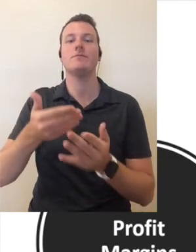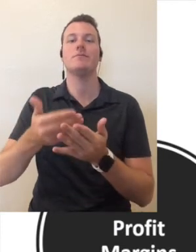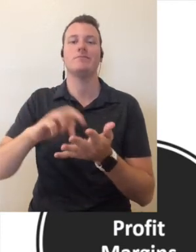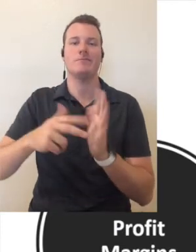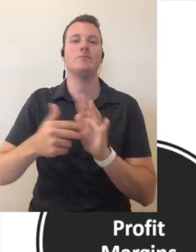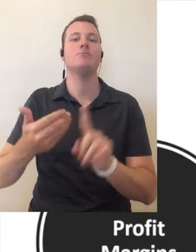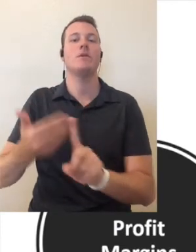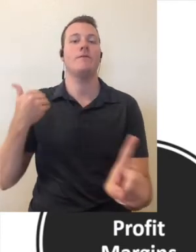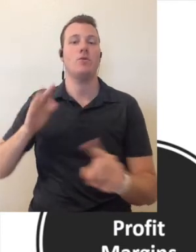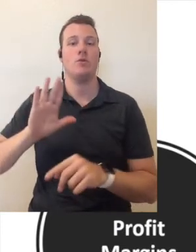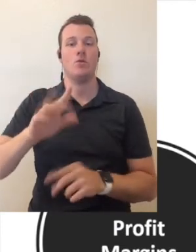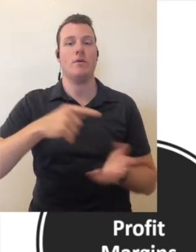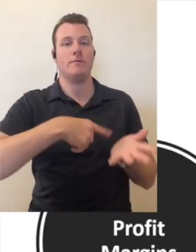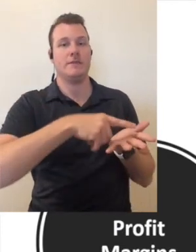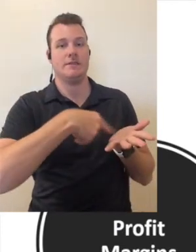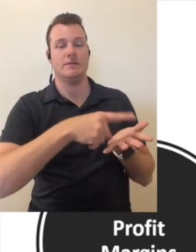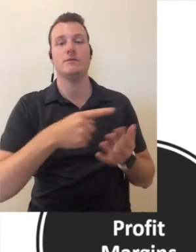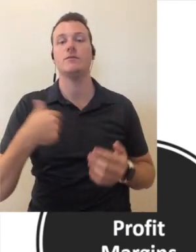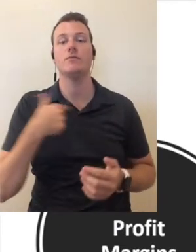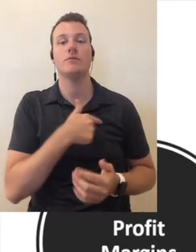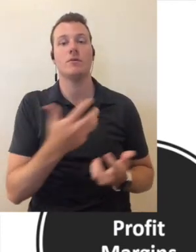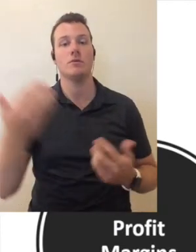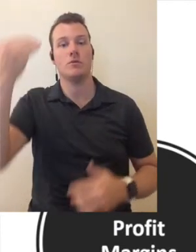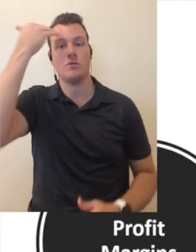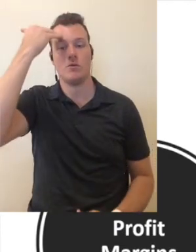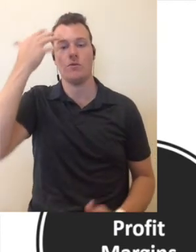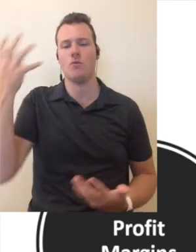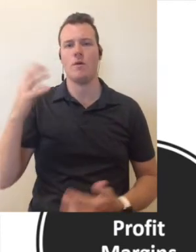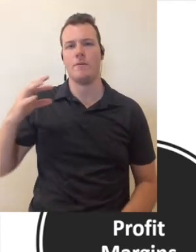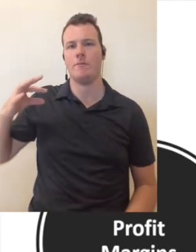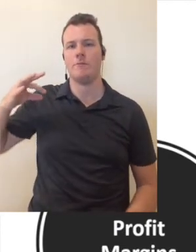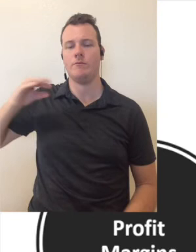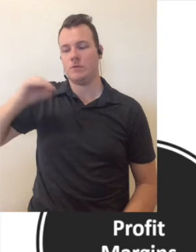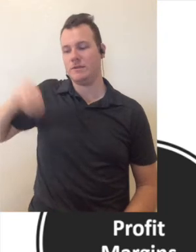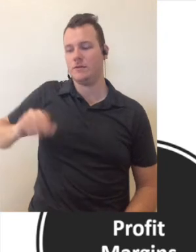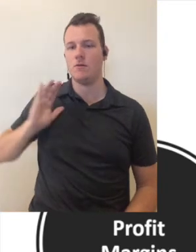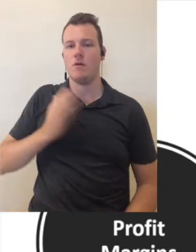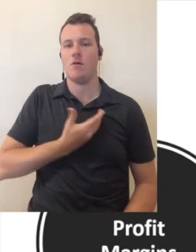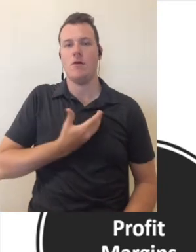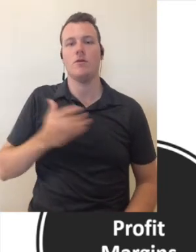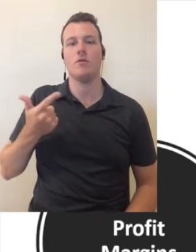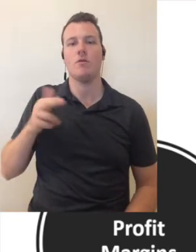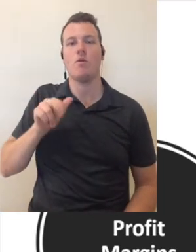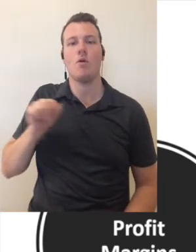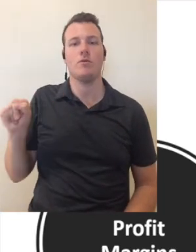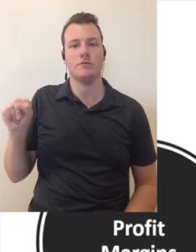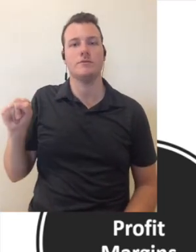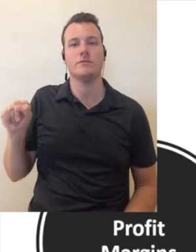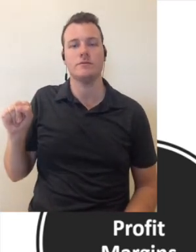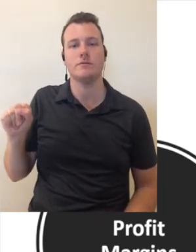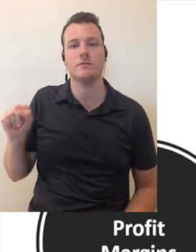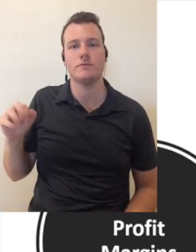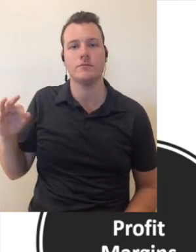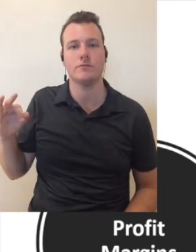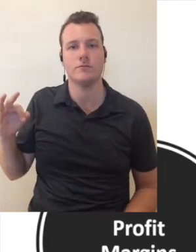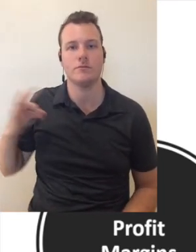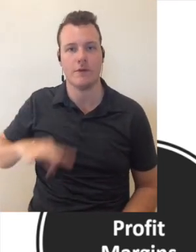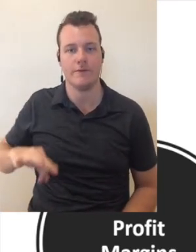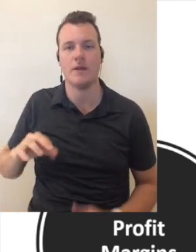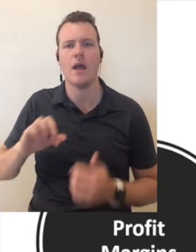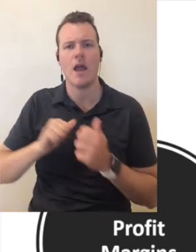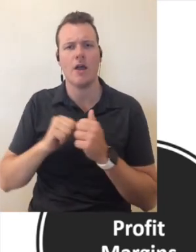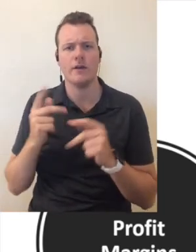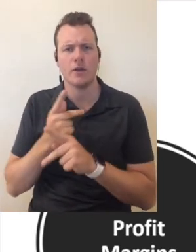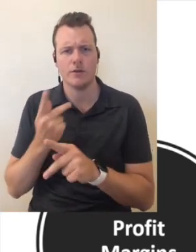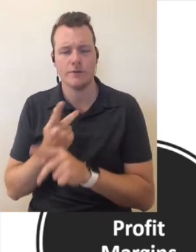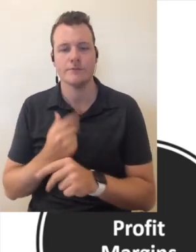What we're looking at here now is gross profit. So this is before expenses. And what we want to know is what's the percentage of our